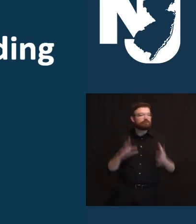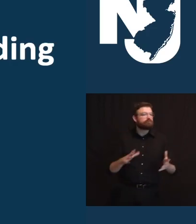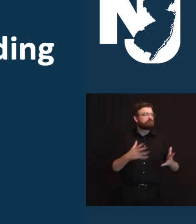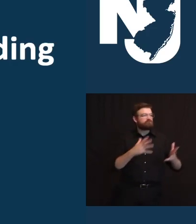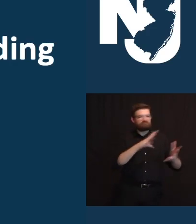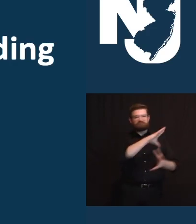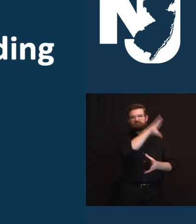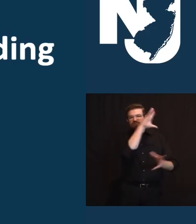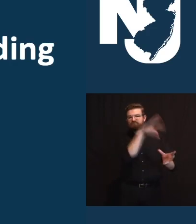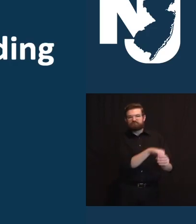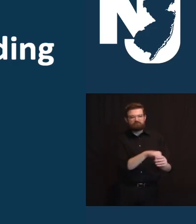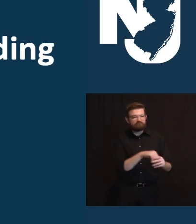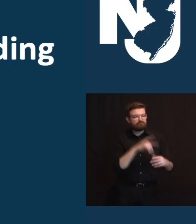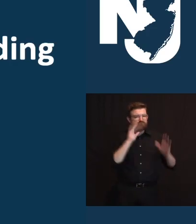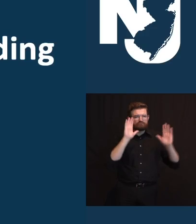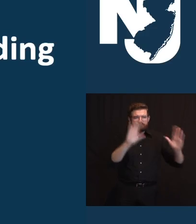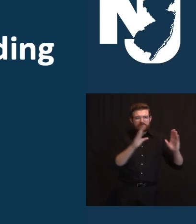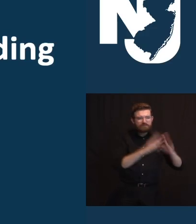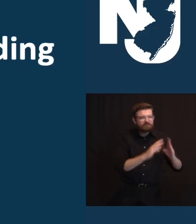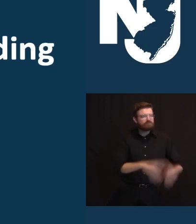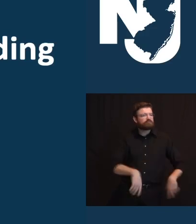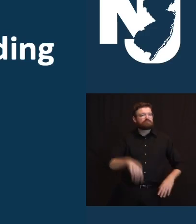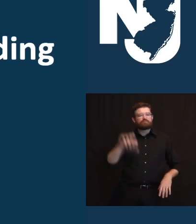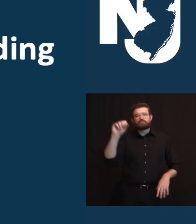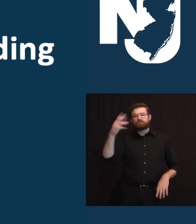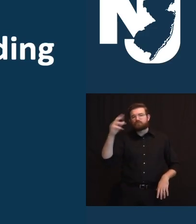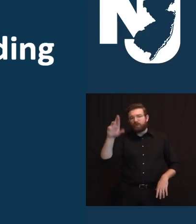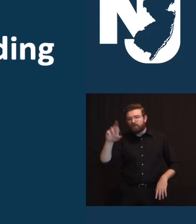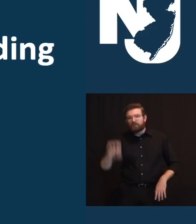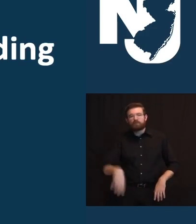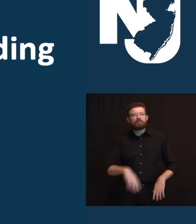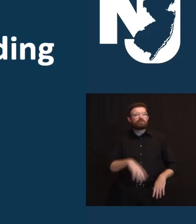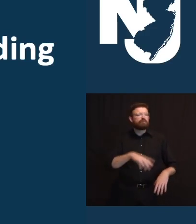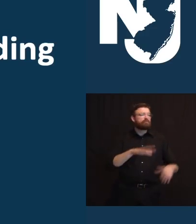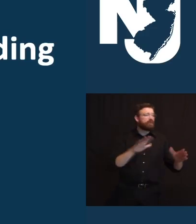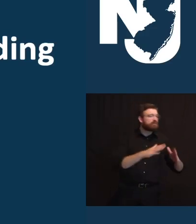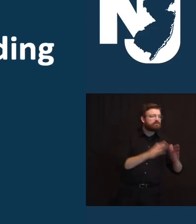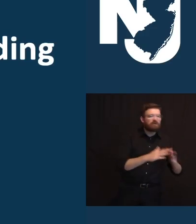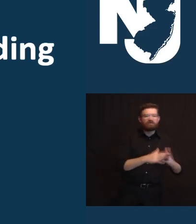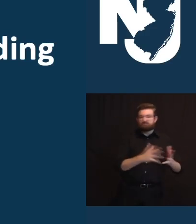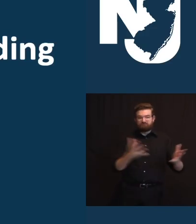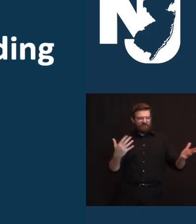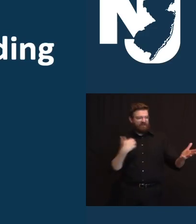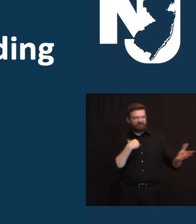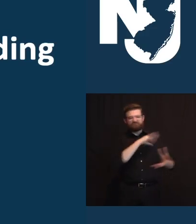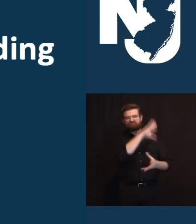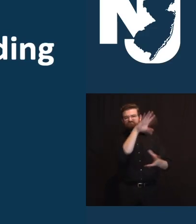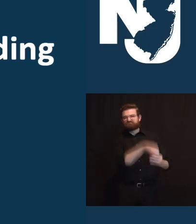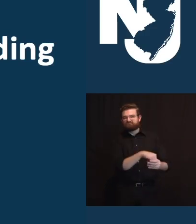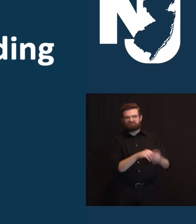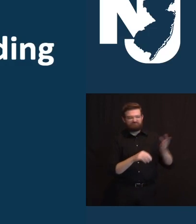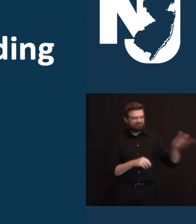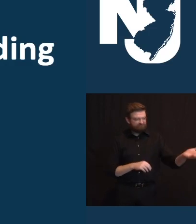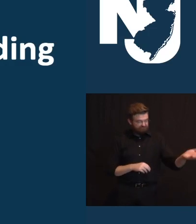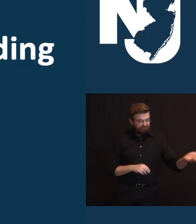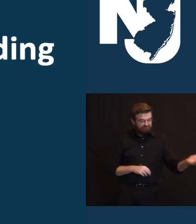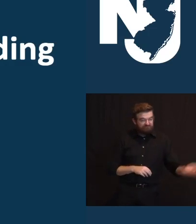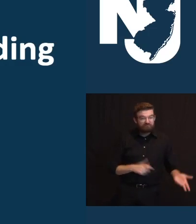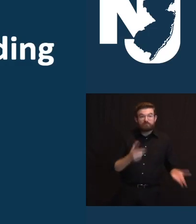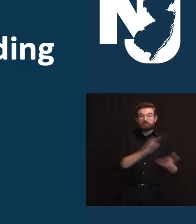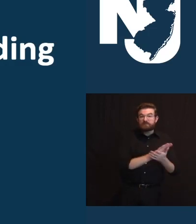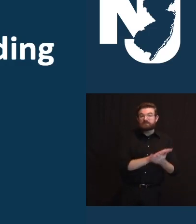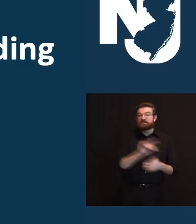Jersey Shore to our idyllic small towns. Our fast-growing film and television industry is poised for a very bright